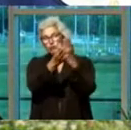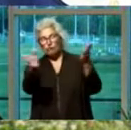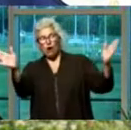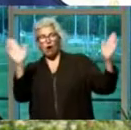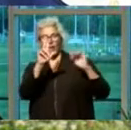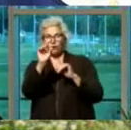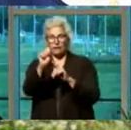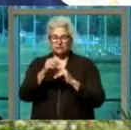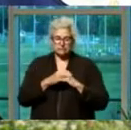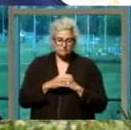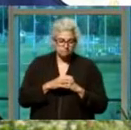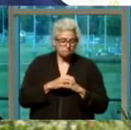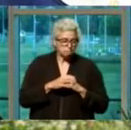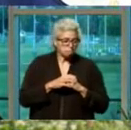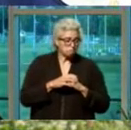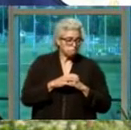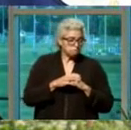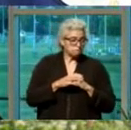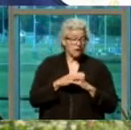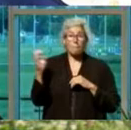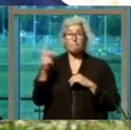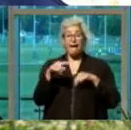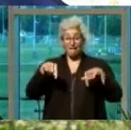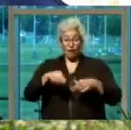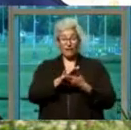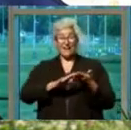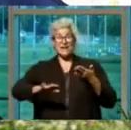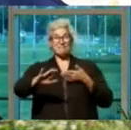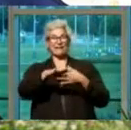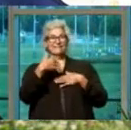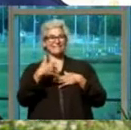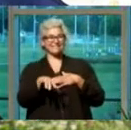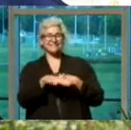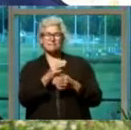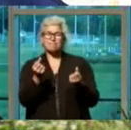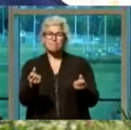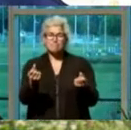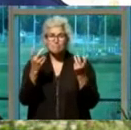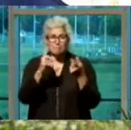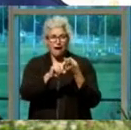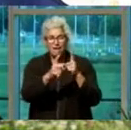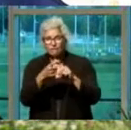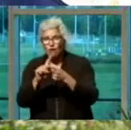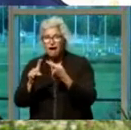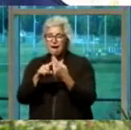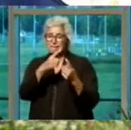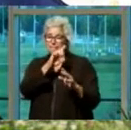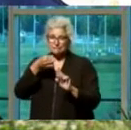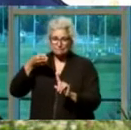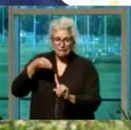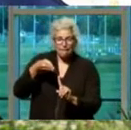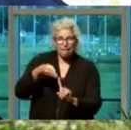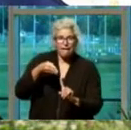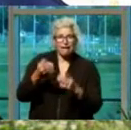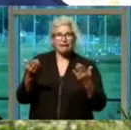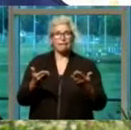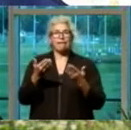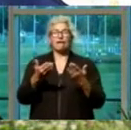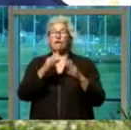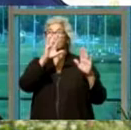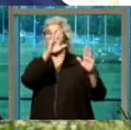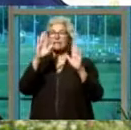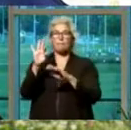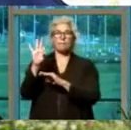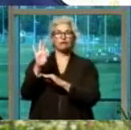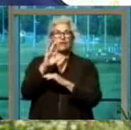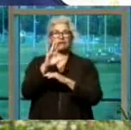country. And it's great to be back on campus, to be with many friends who are dedicated here to the great mission of a